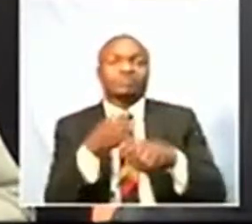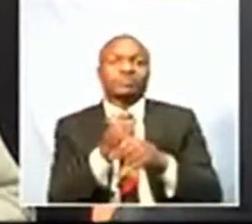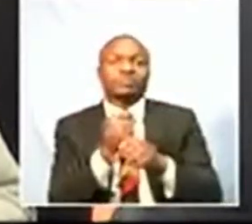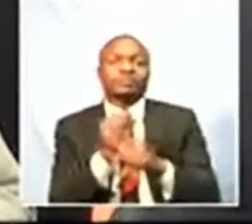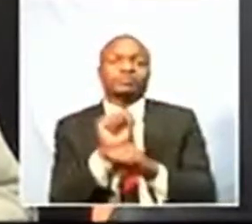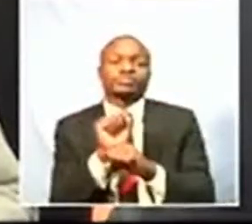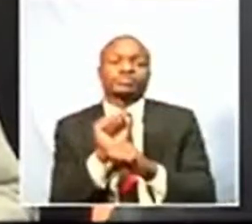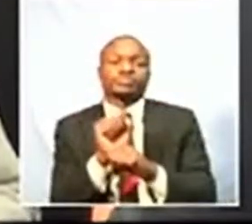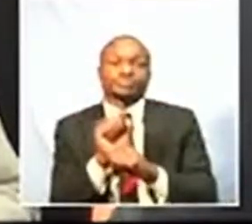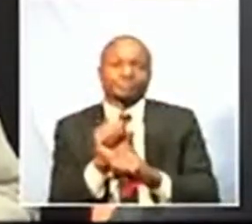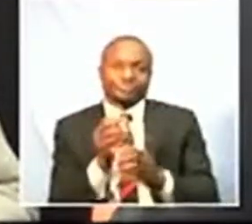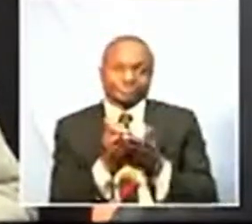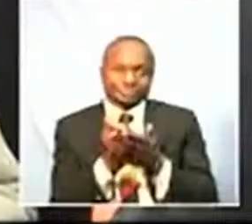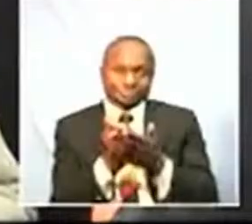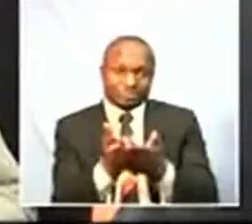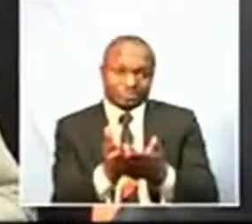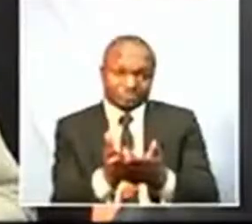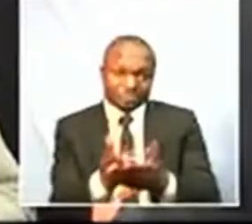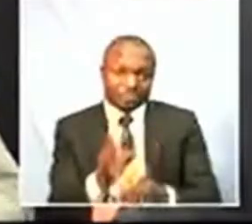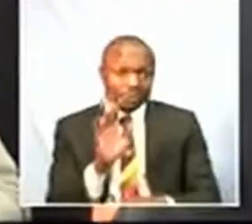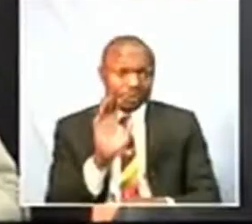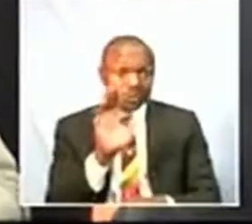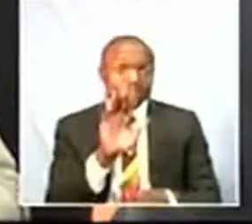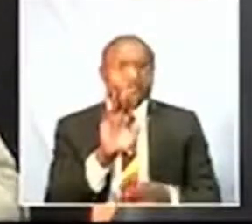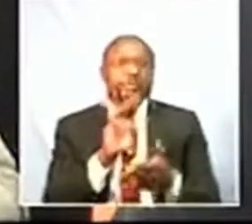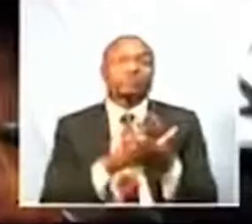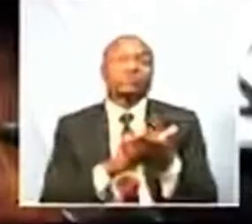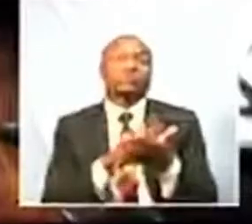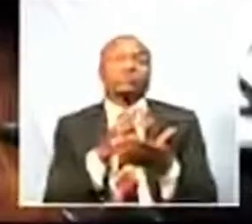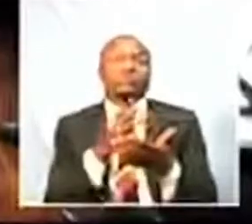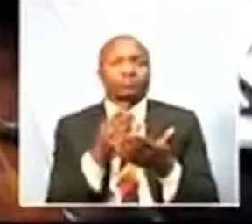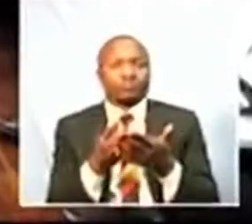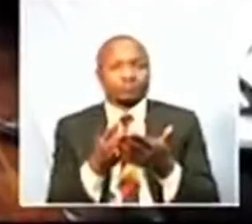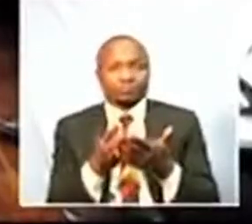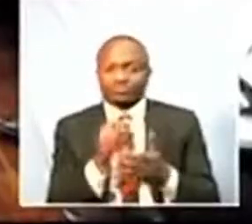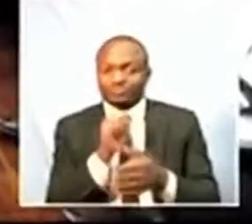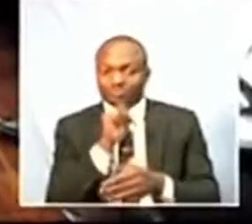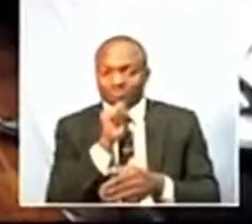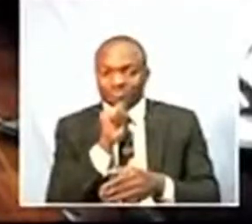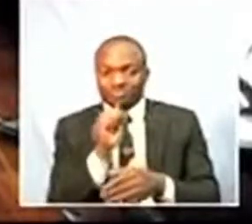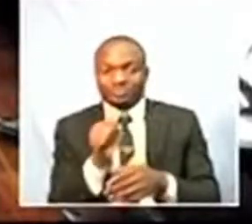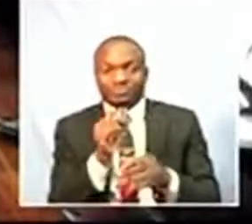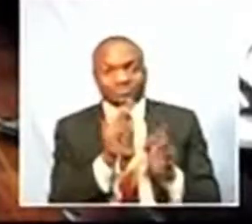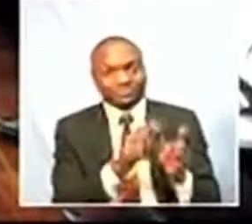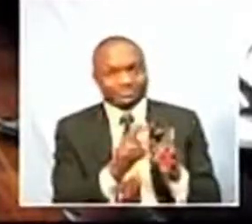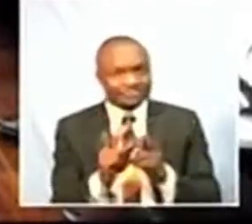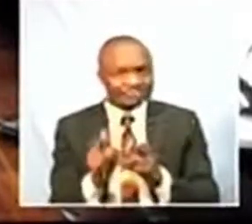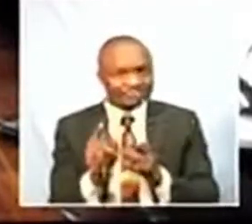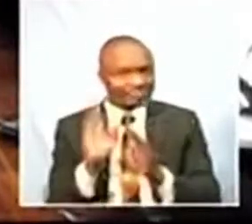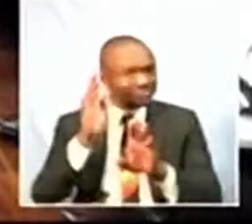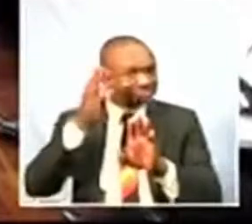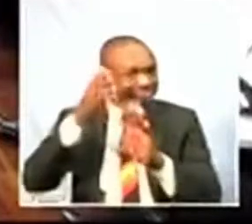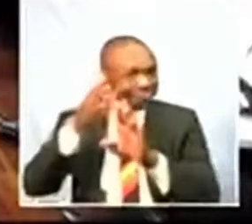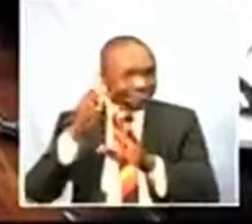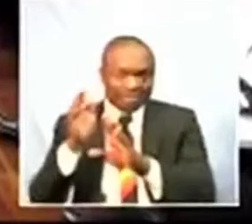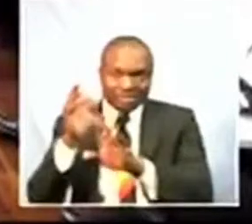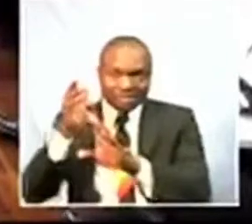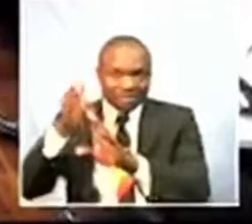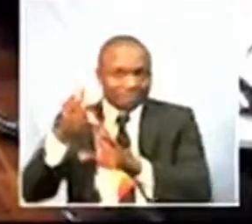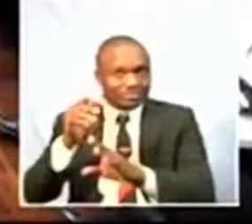submit. Chair, your witness is not responding to the specific question.